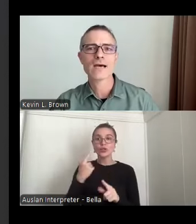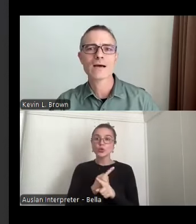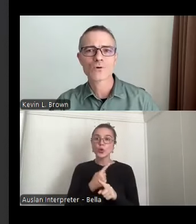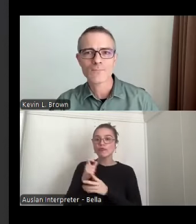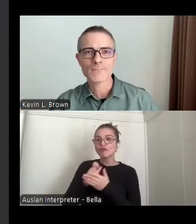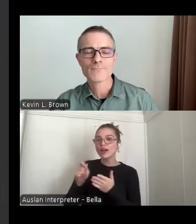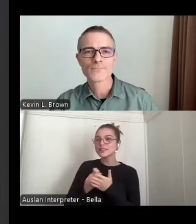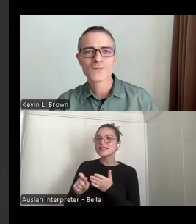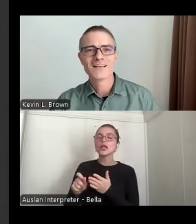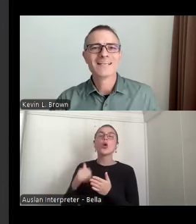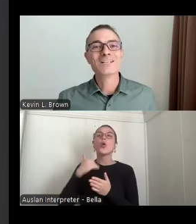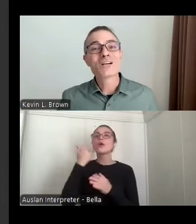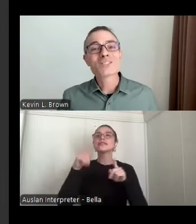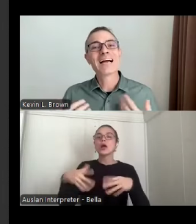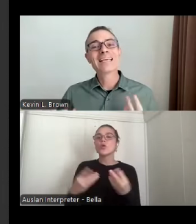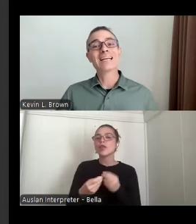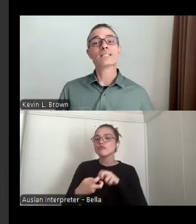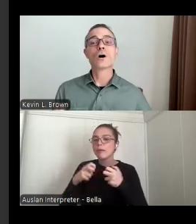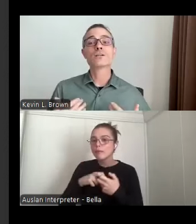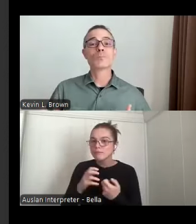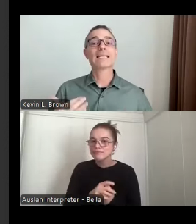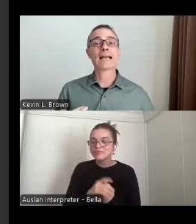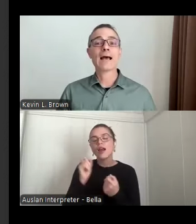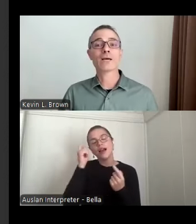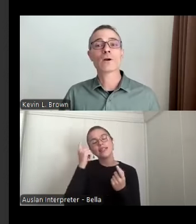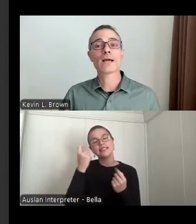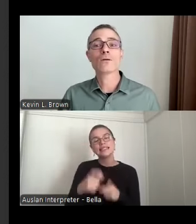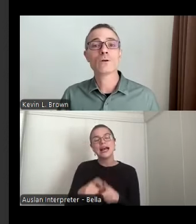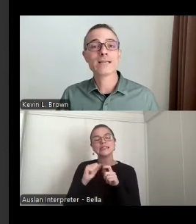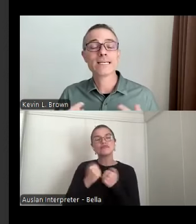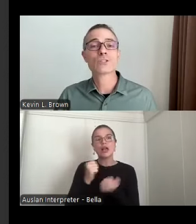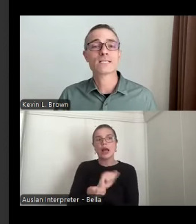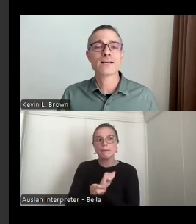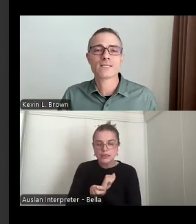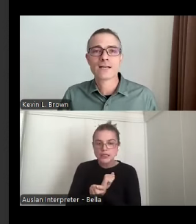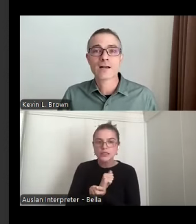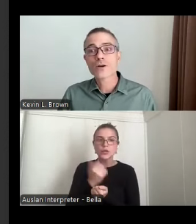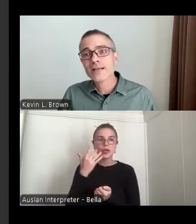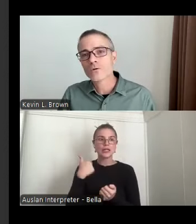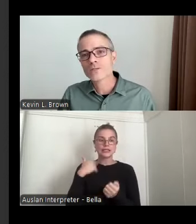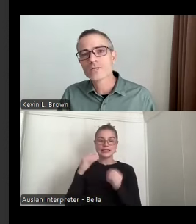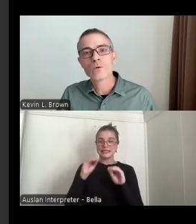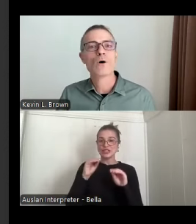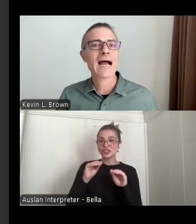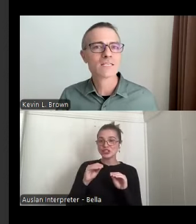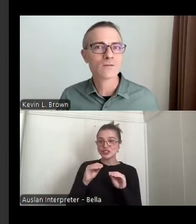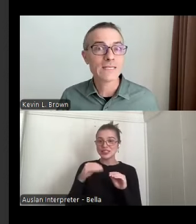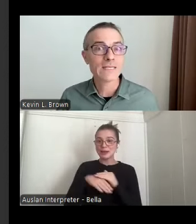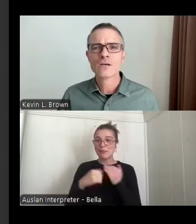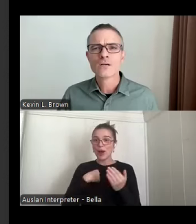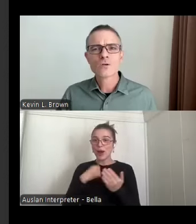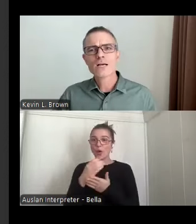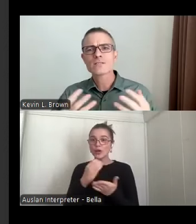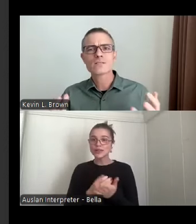start with that problem. And trust me, I get it. It's hard to break that habit, right? When we teach this lesson in our training courses, we will ask